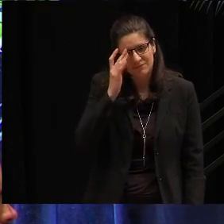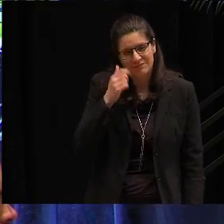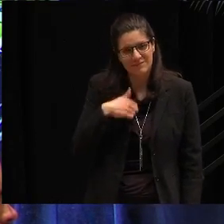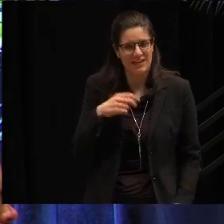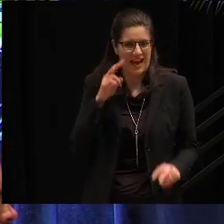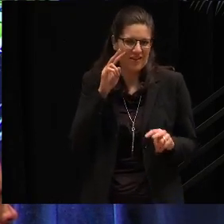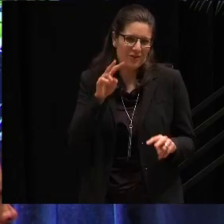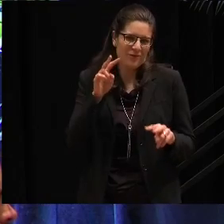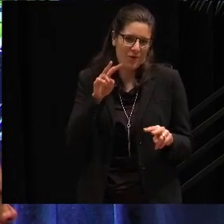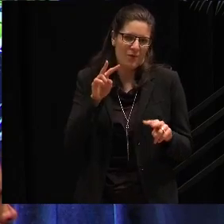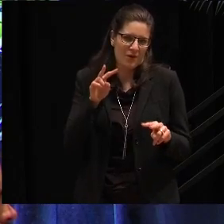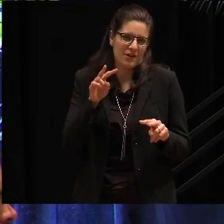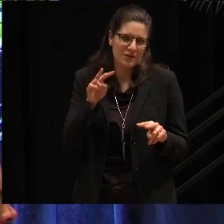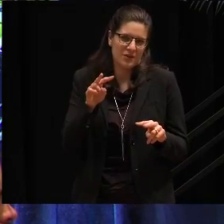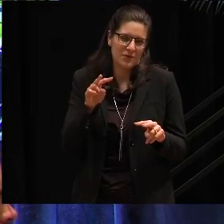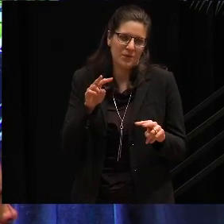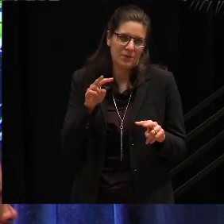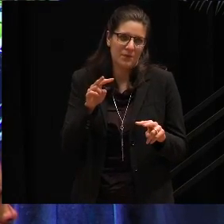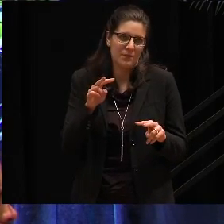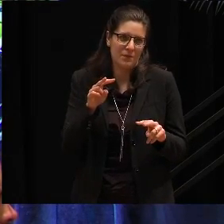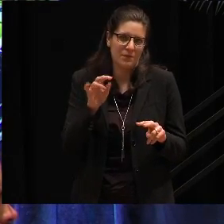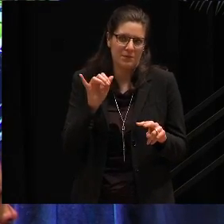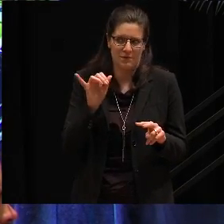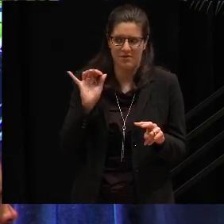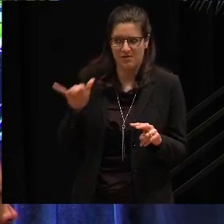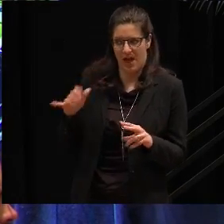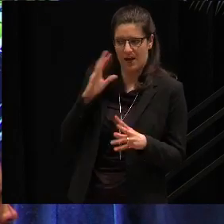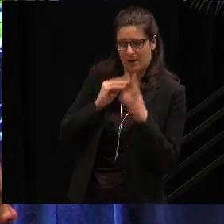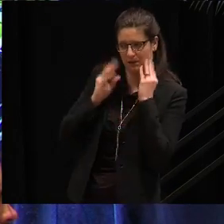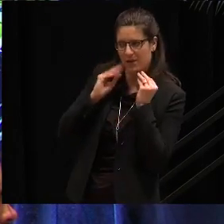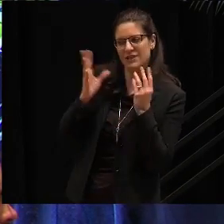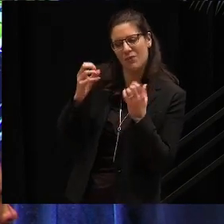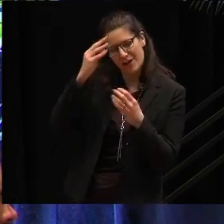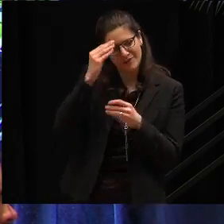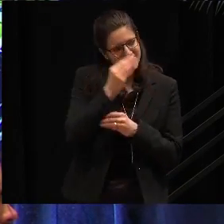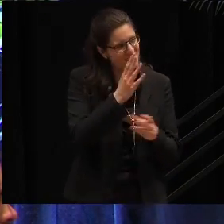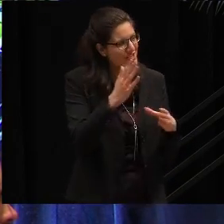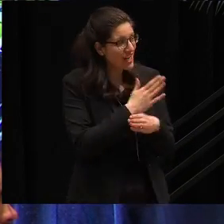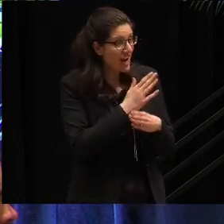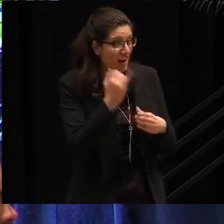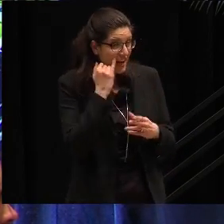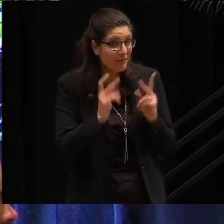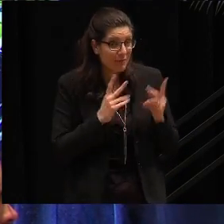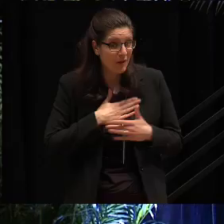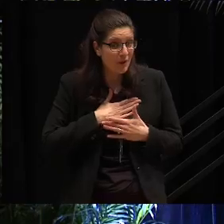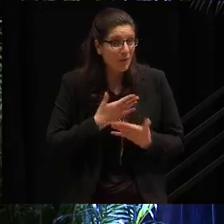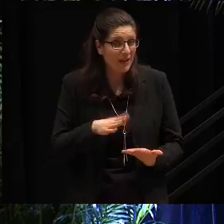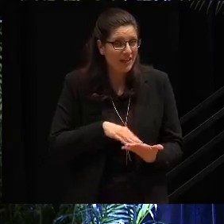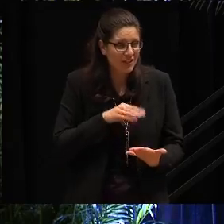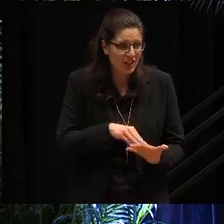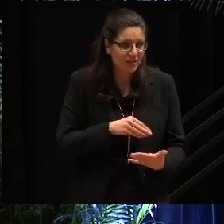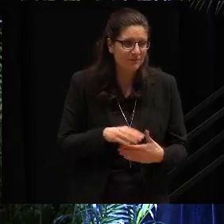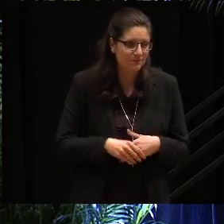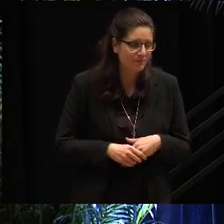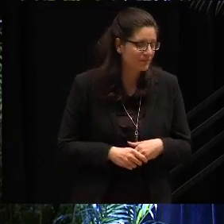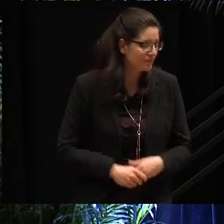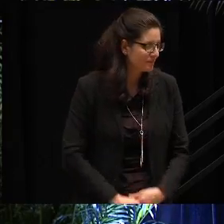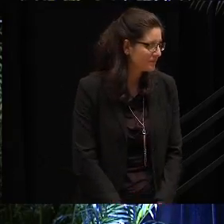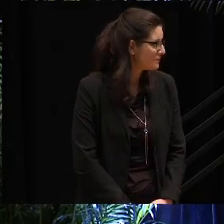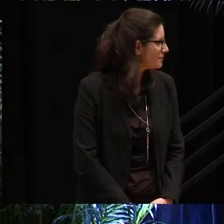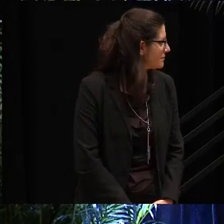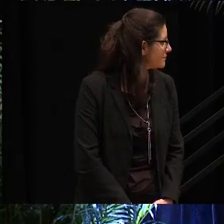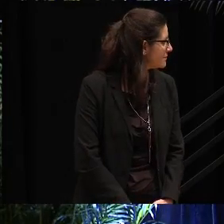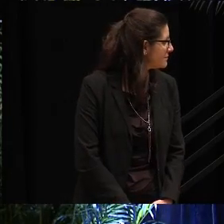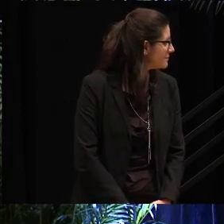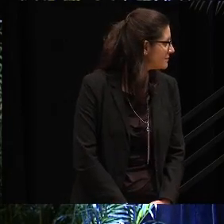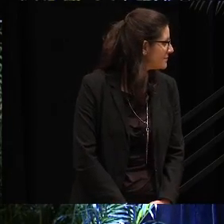forward to sharing those perspectives with folks that are willing to learn and hear them. There's